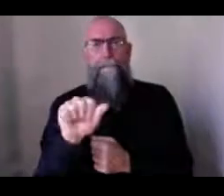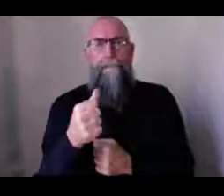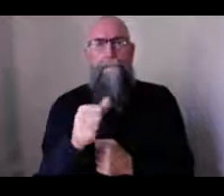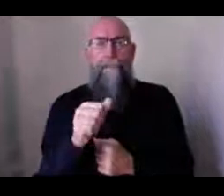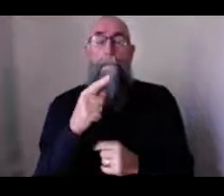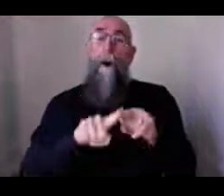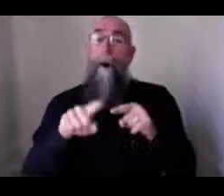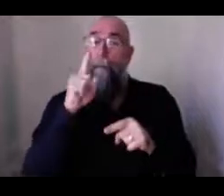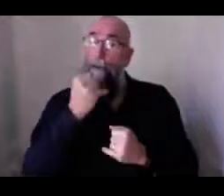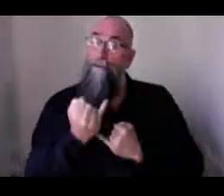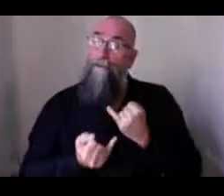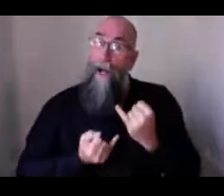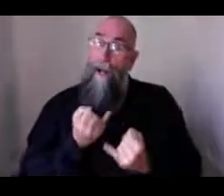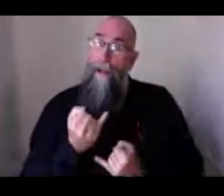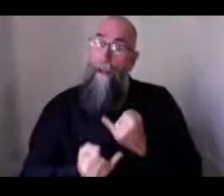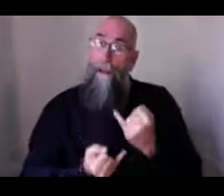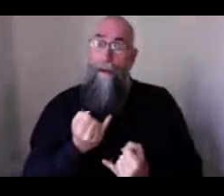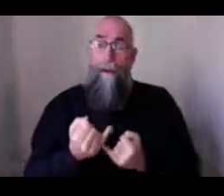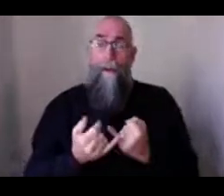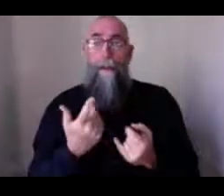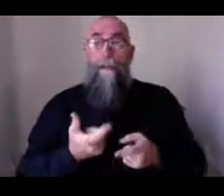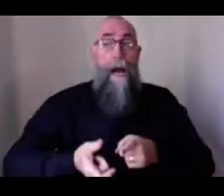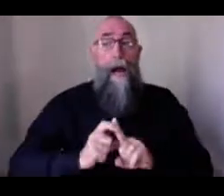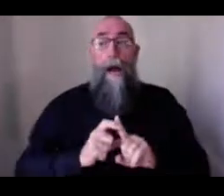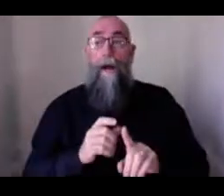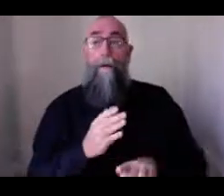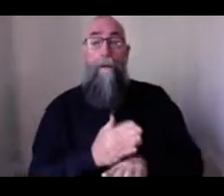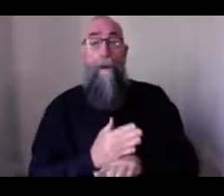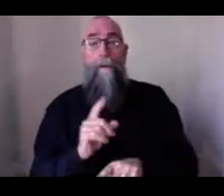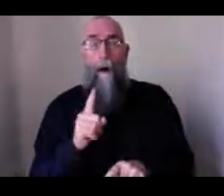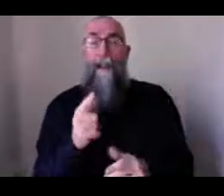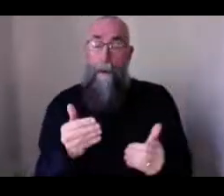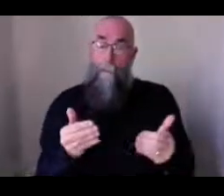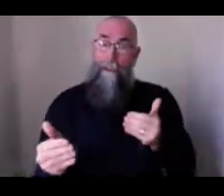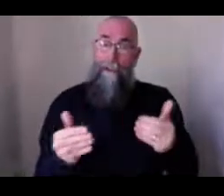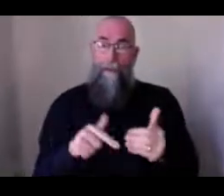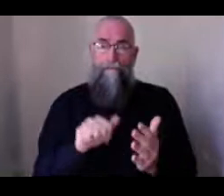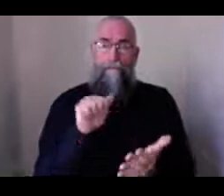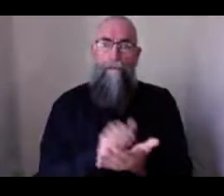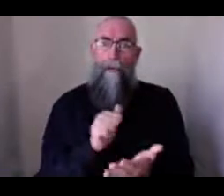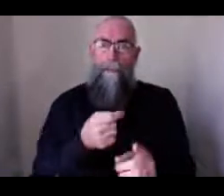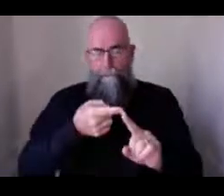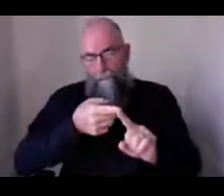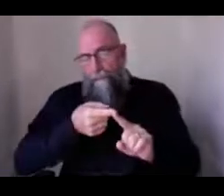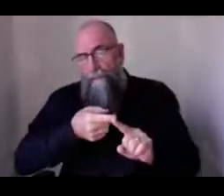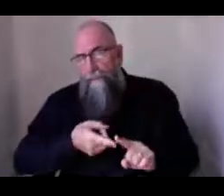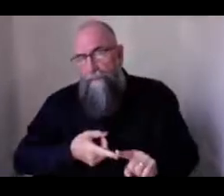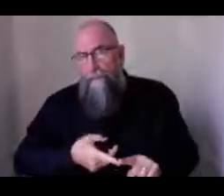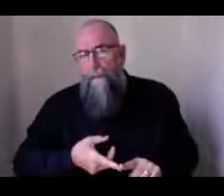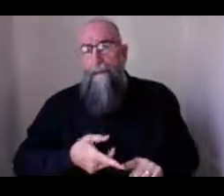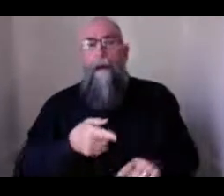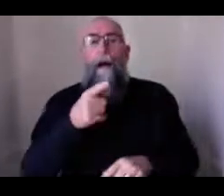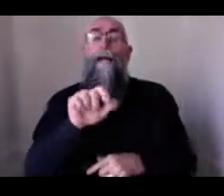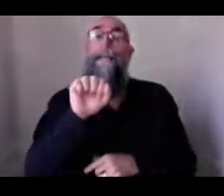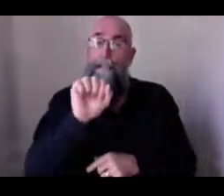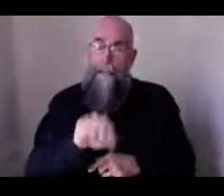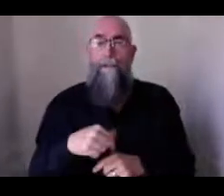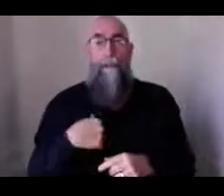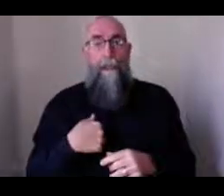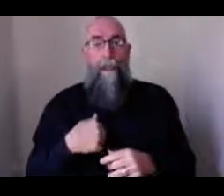or find the hardest is getting the budget right. And we are actually running a specific